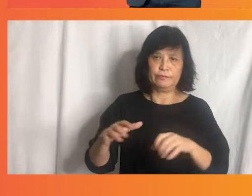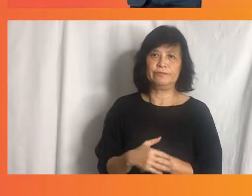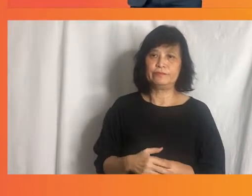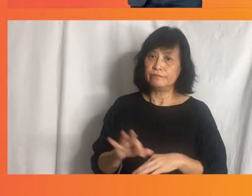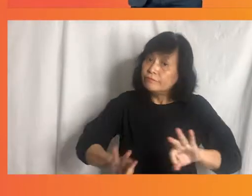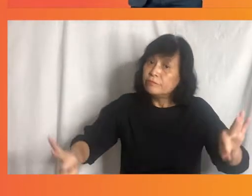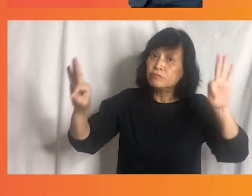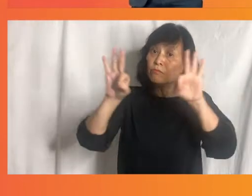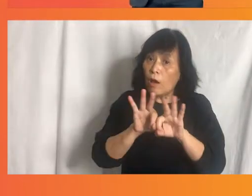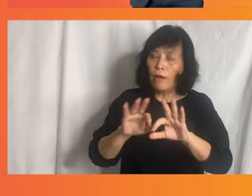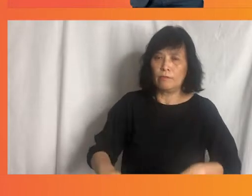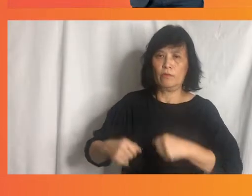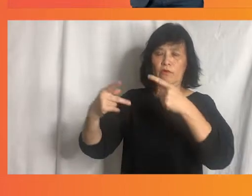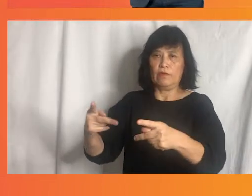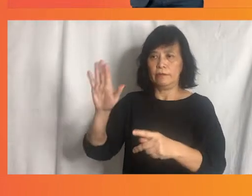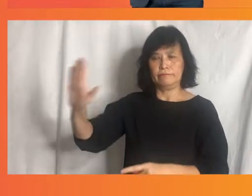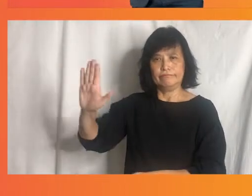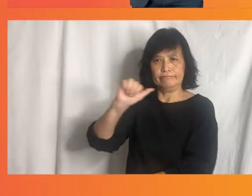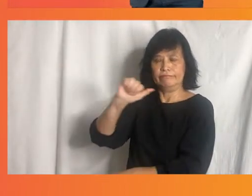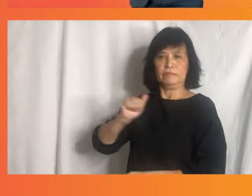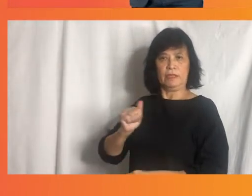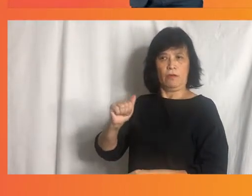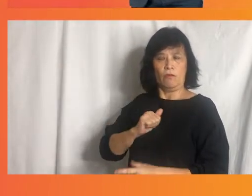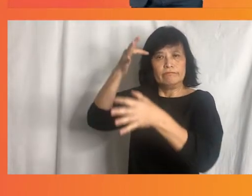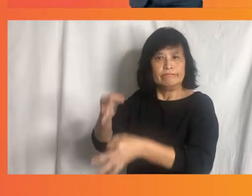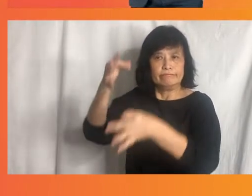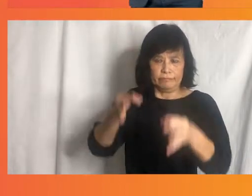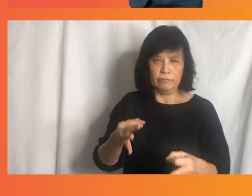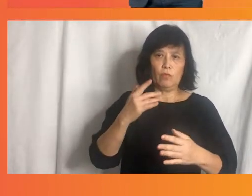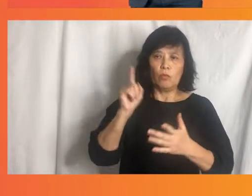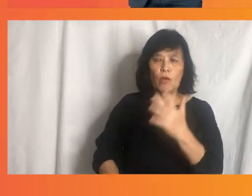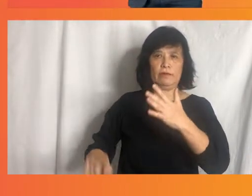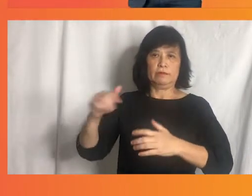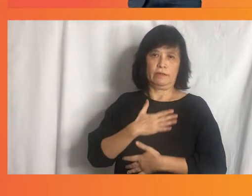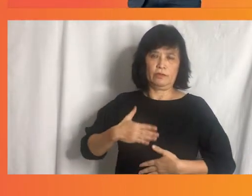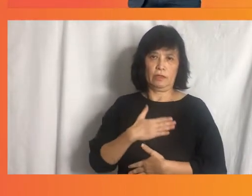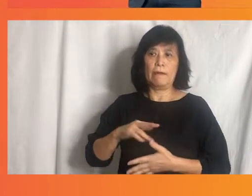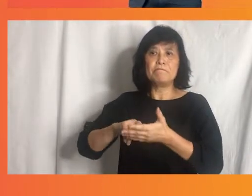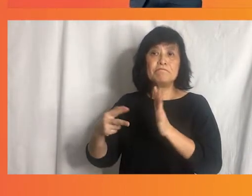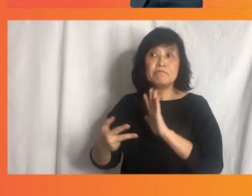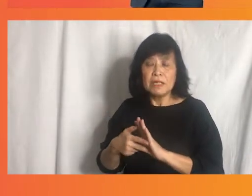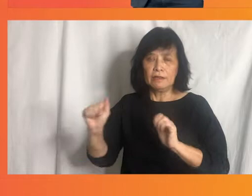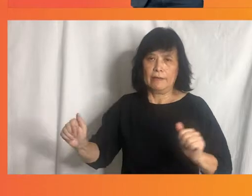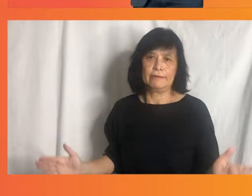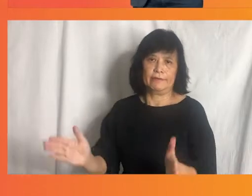very important to provide them with the autonomy to choose what they enjoy doing, as this can actually encourage adherence.